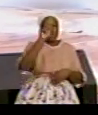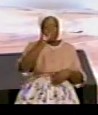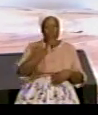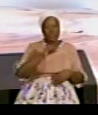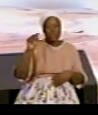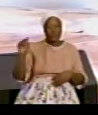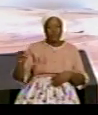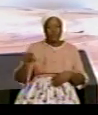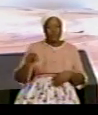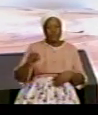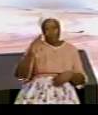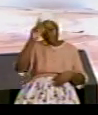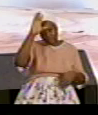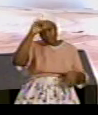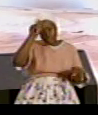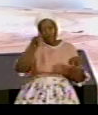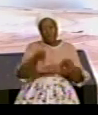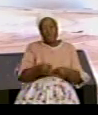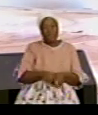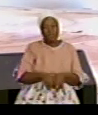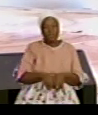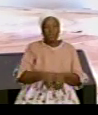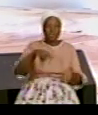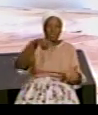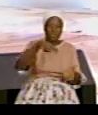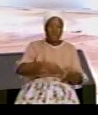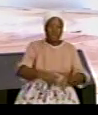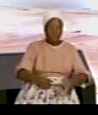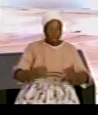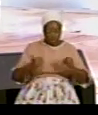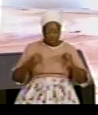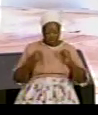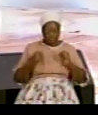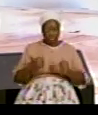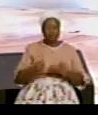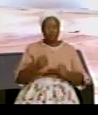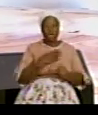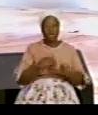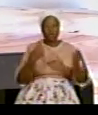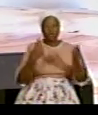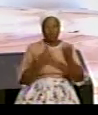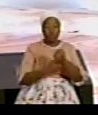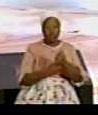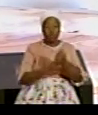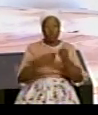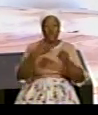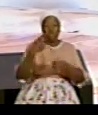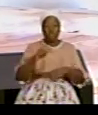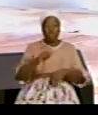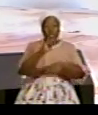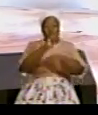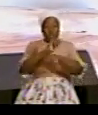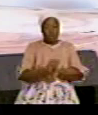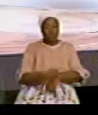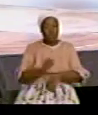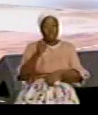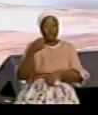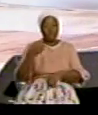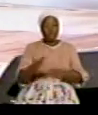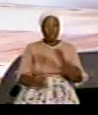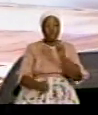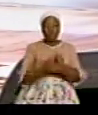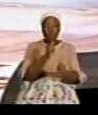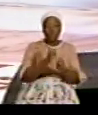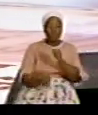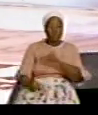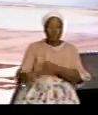therefore, brethren, stand fast and hold the traditions which